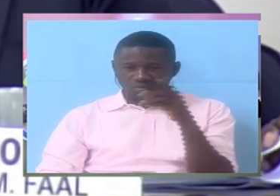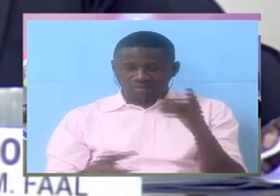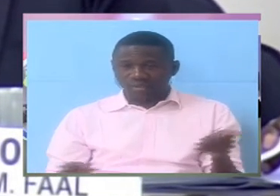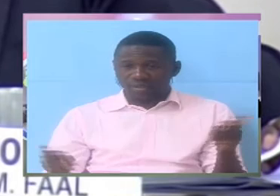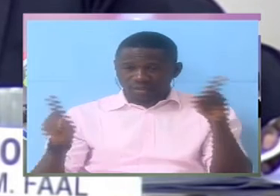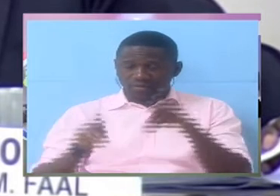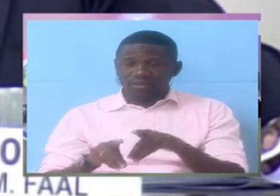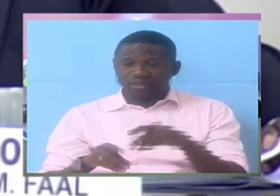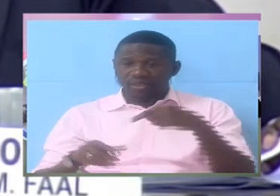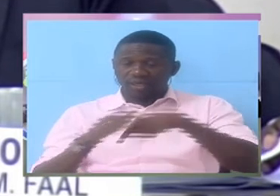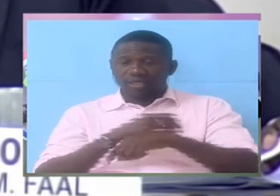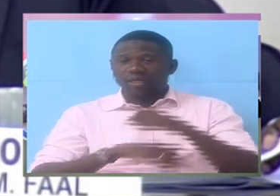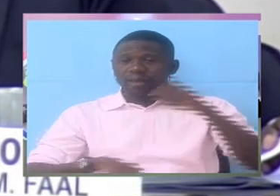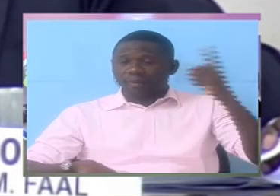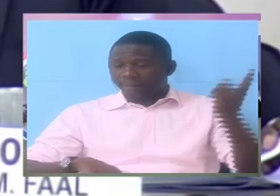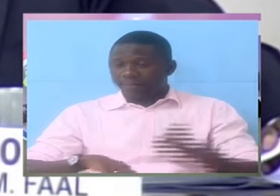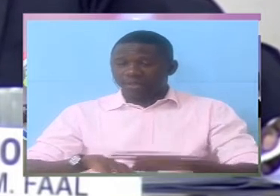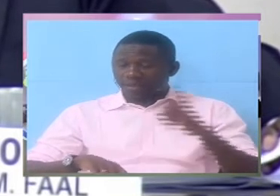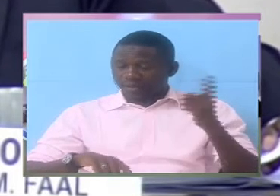in the beating of